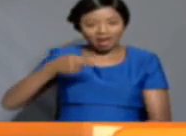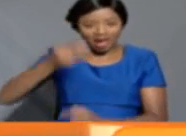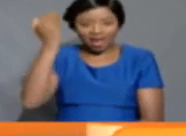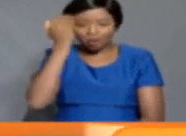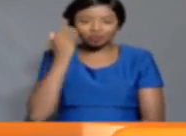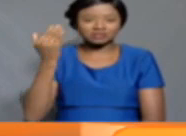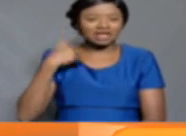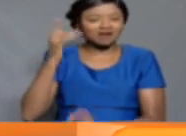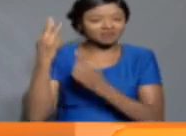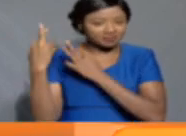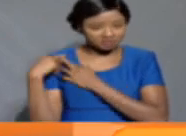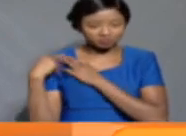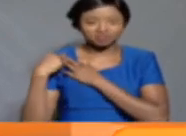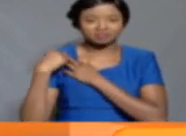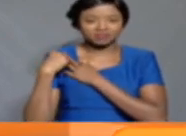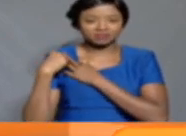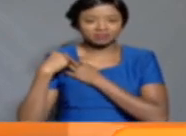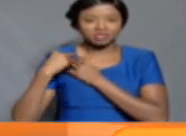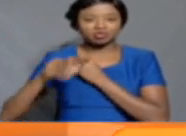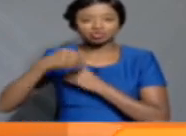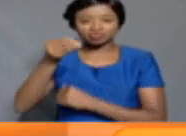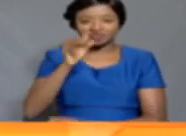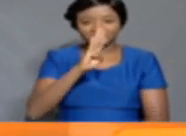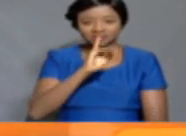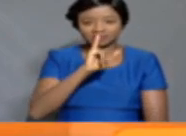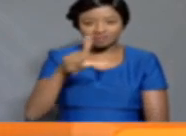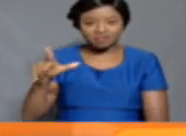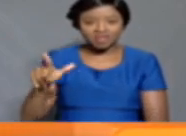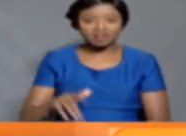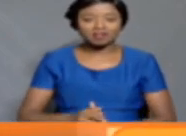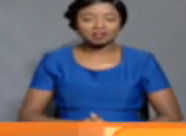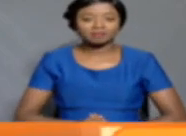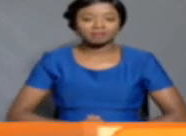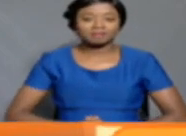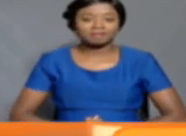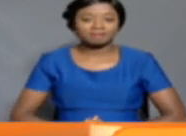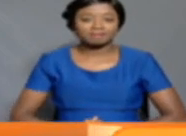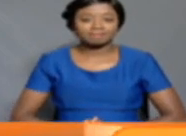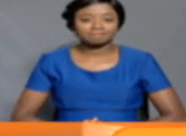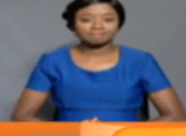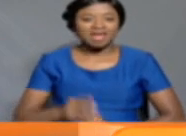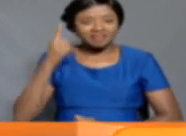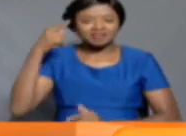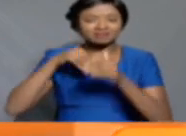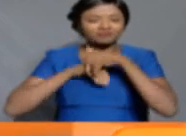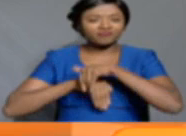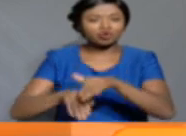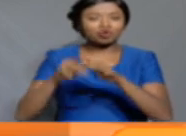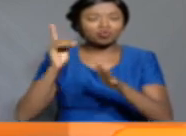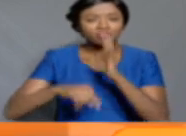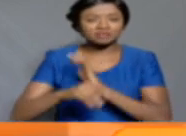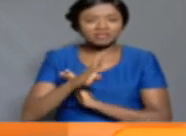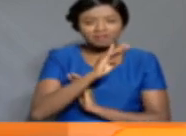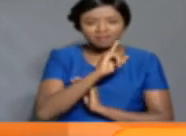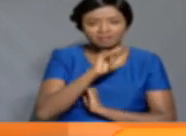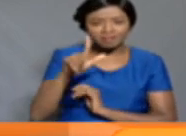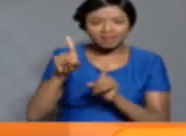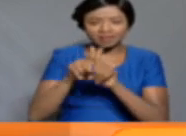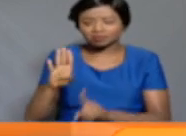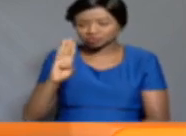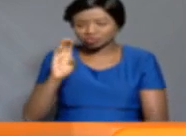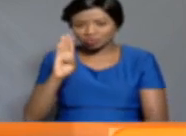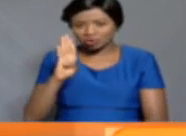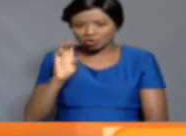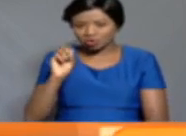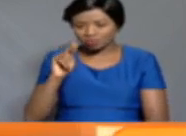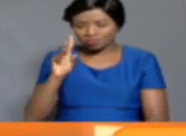exclusive jurisdiction. And I think he's basing it on the bail and bond policy guidelines of March 2015, which say that the